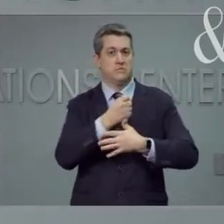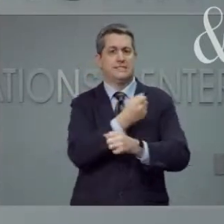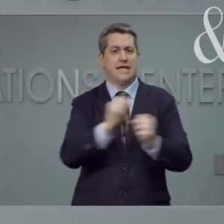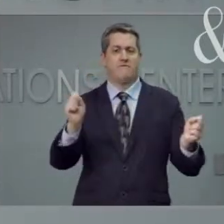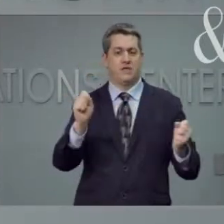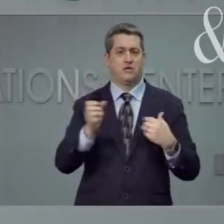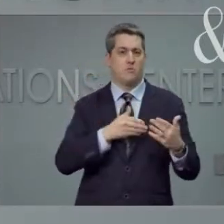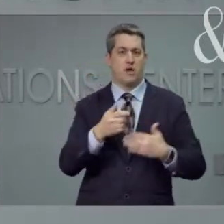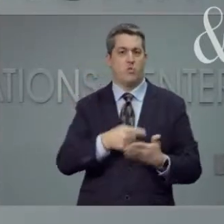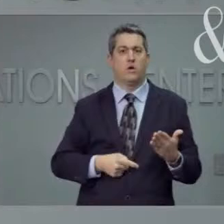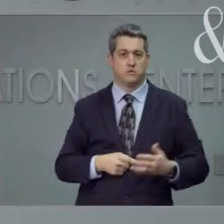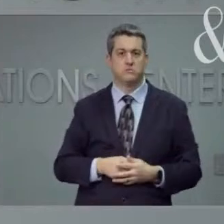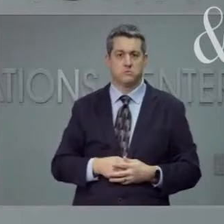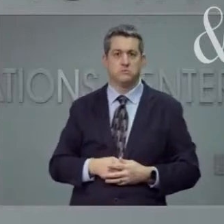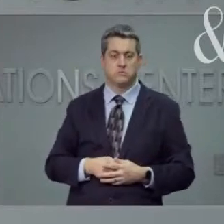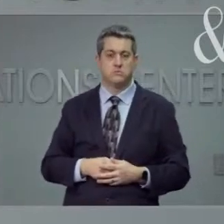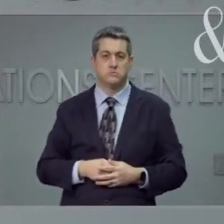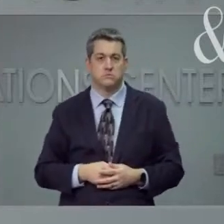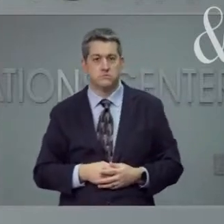Next question, please.